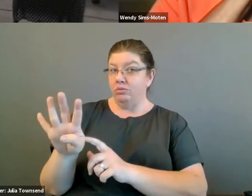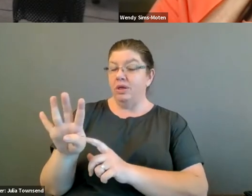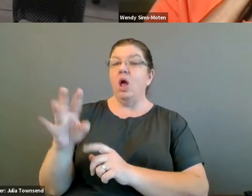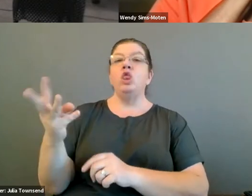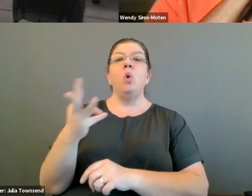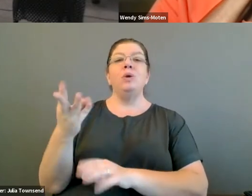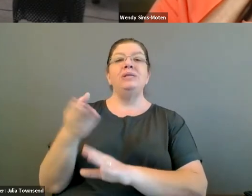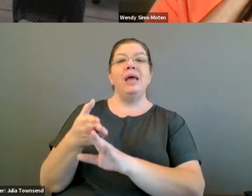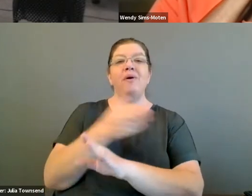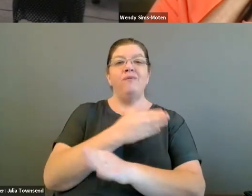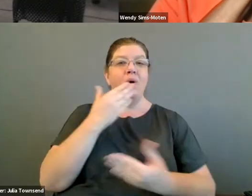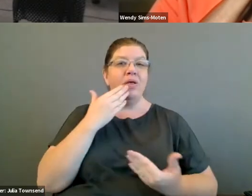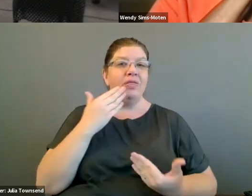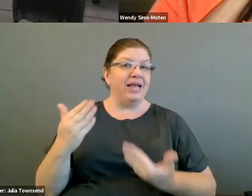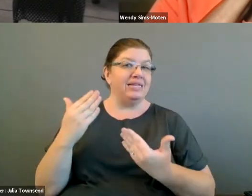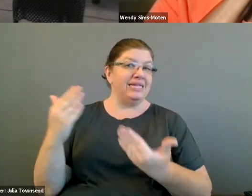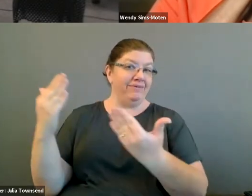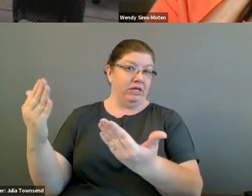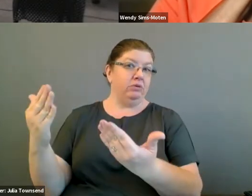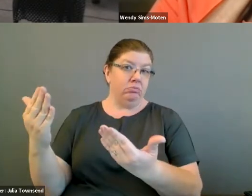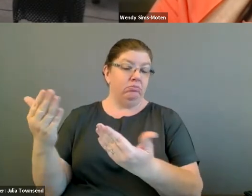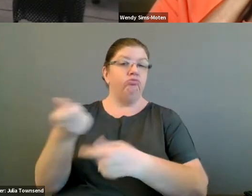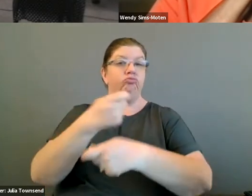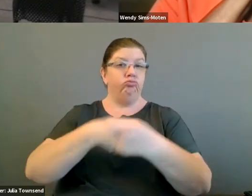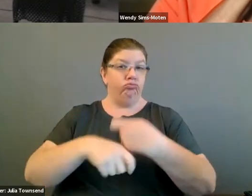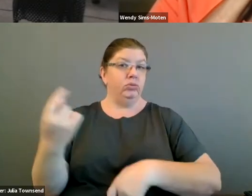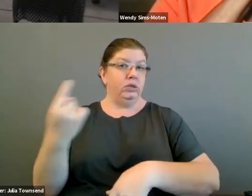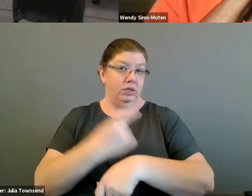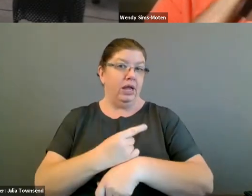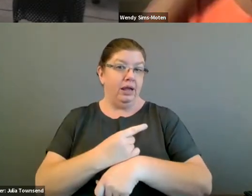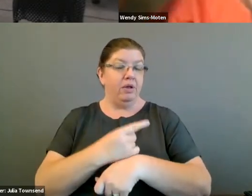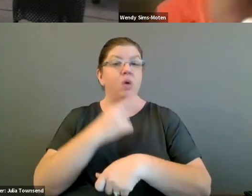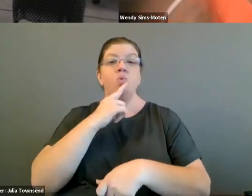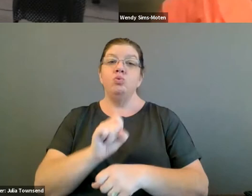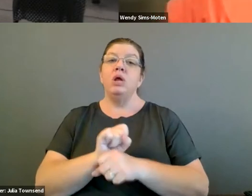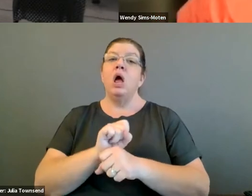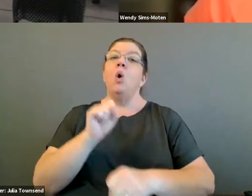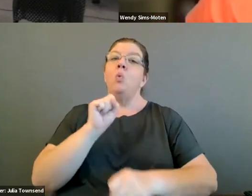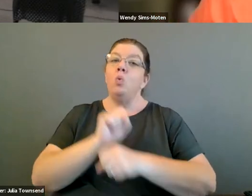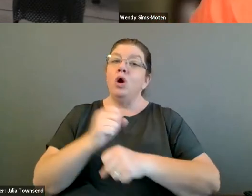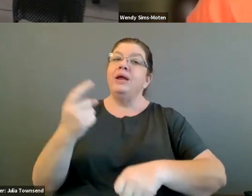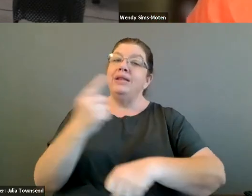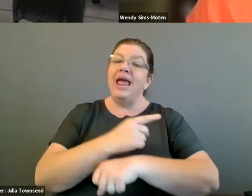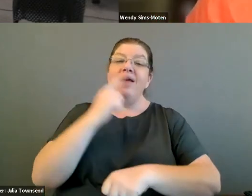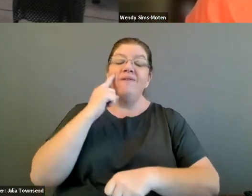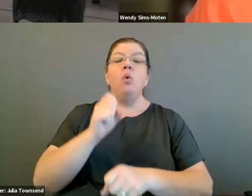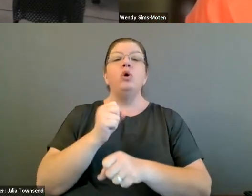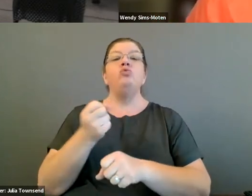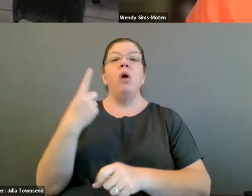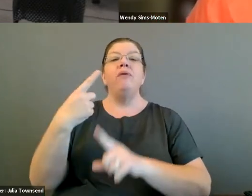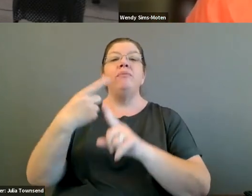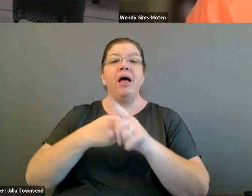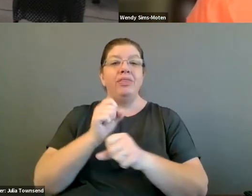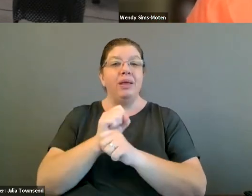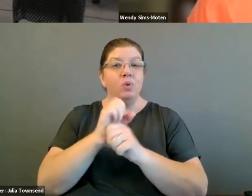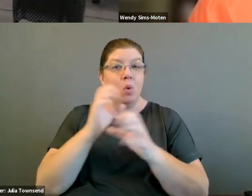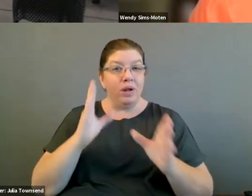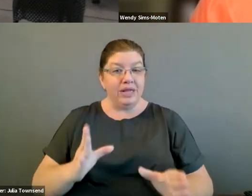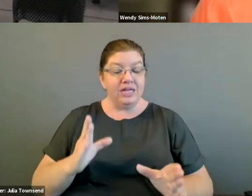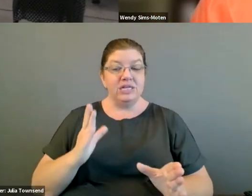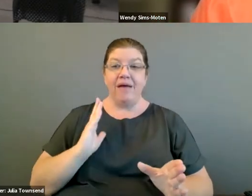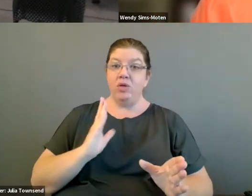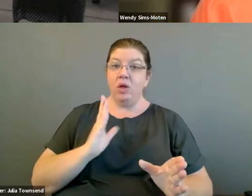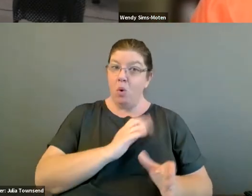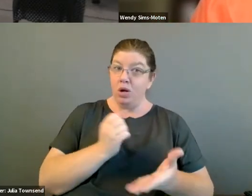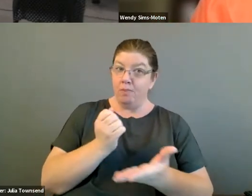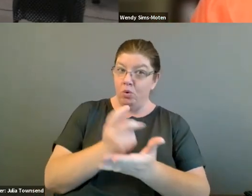Thanksgiving. That will actually be a work day for 12-month employees. So if the board were to approve this, we would